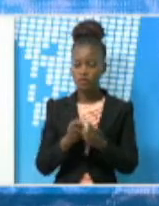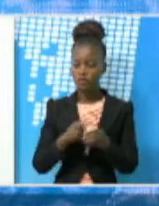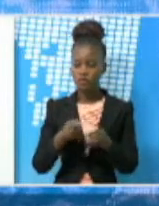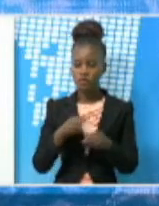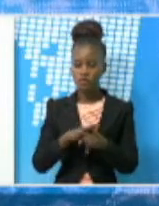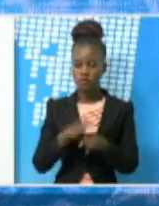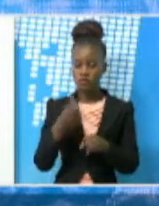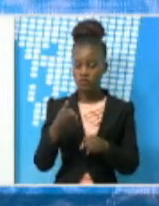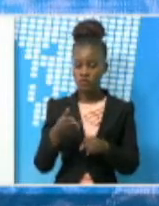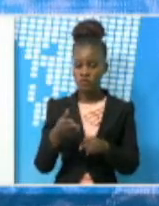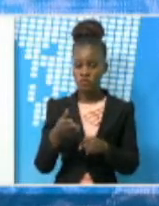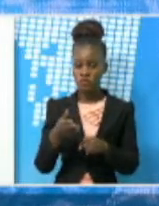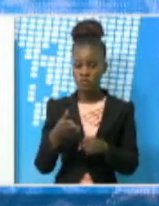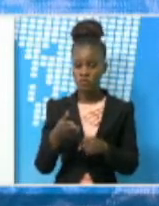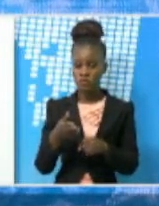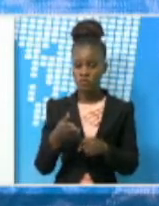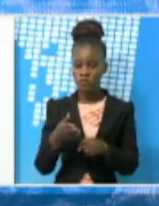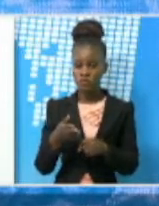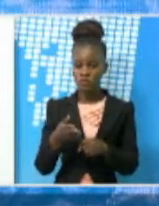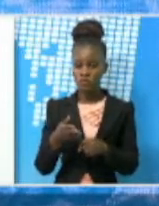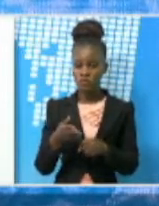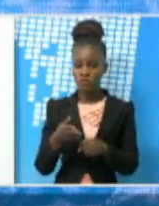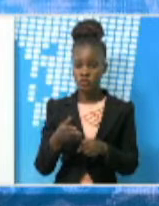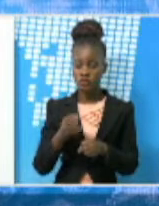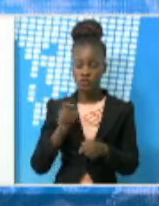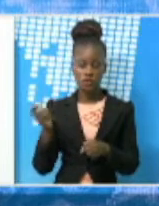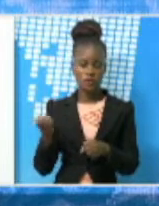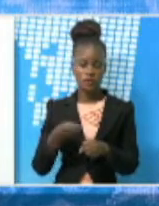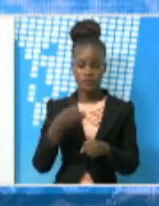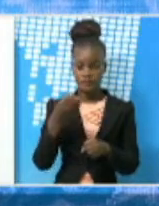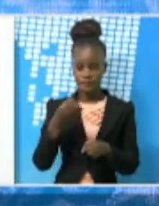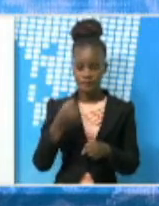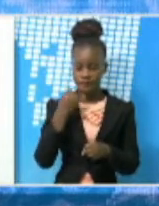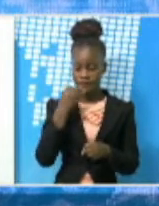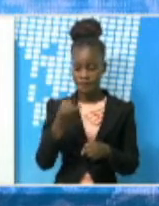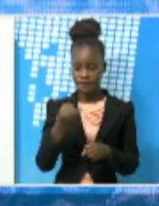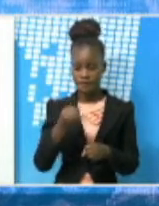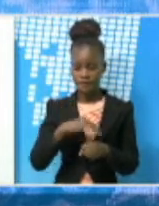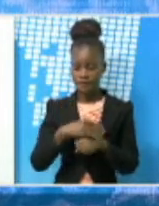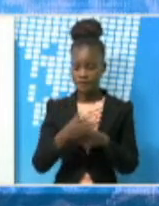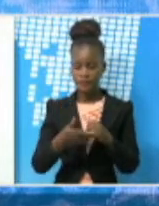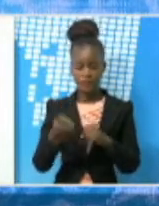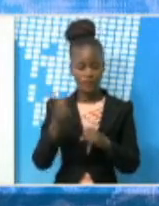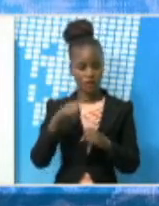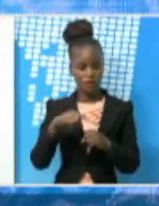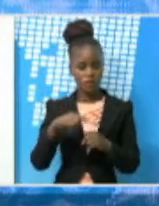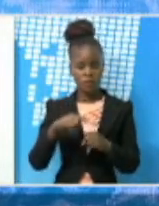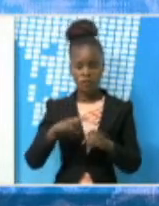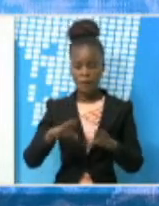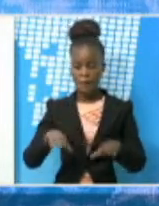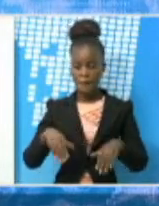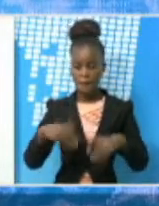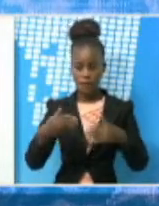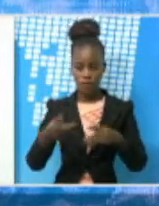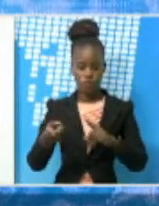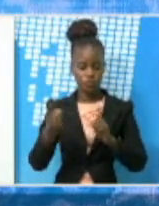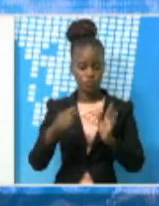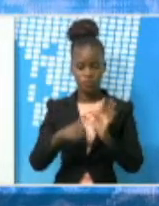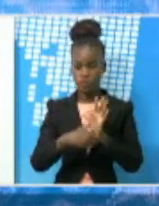owners, but our focus really is the manufacturers. How do we address the issue